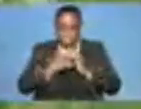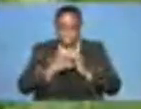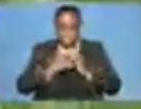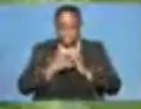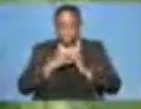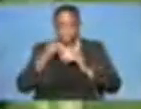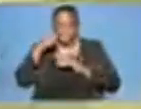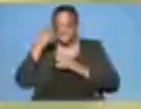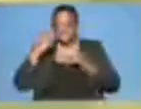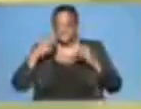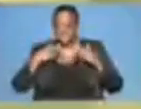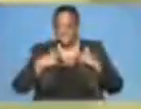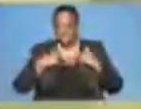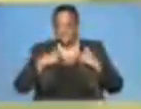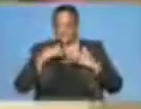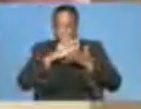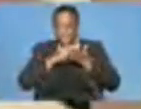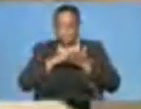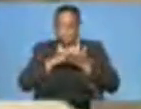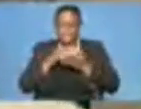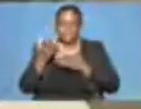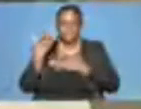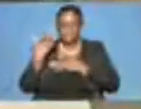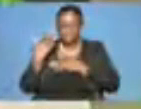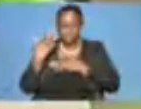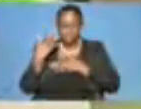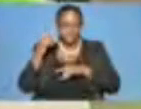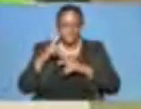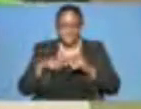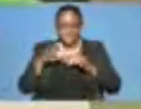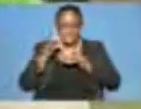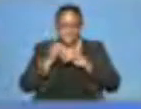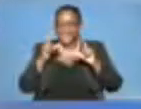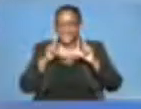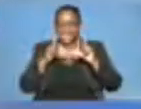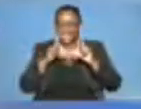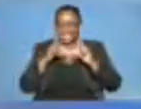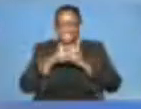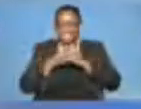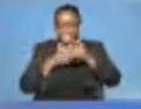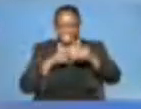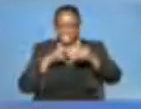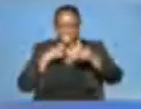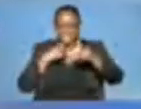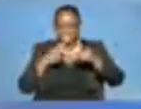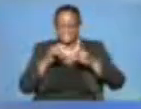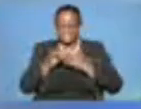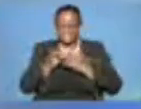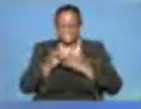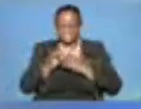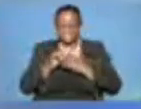criminal records for having possessed marijuana or another drug cannot apply for a license. That would be a qualifying criteria that you wouldn't